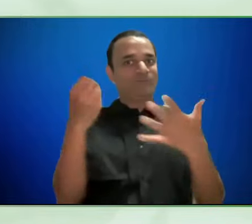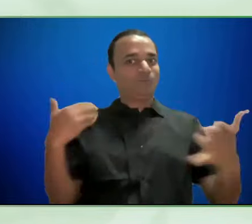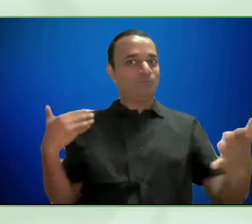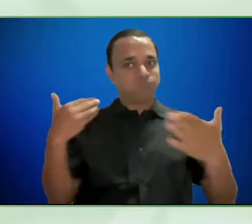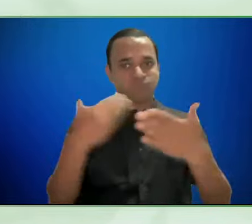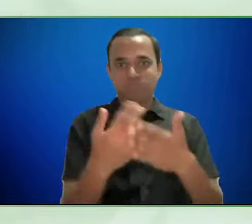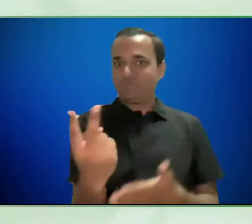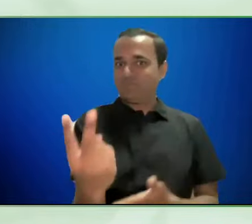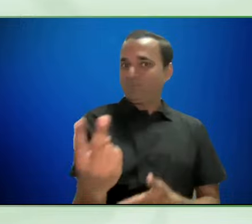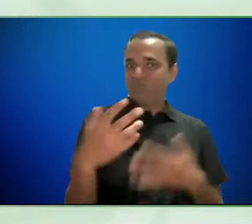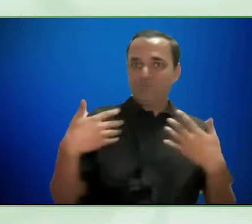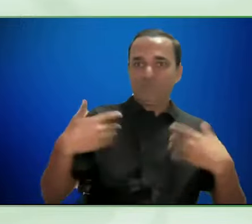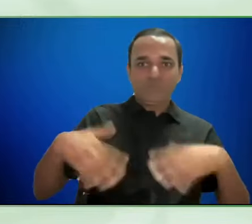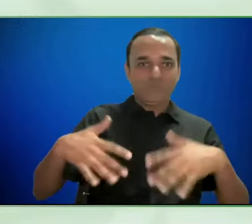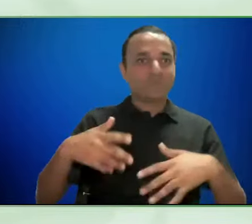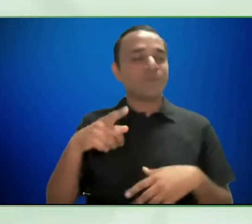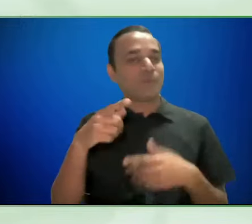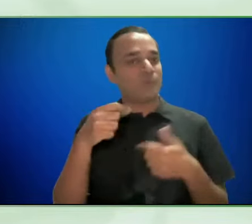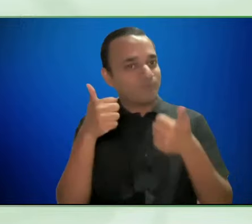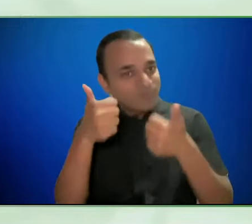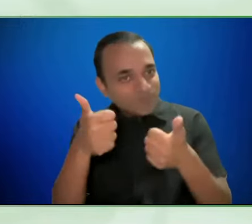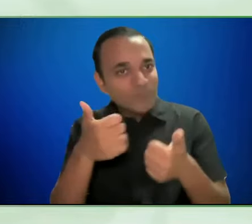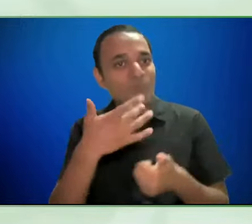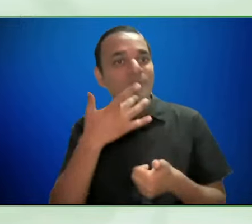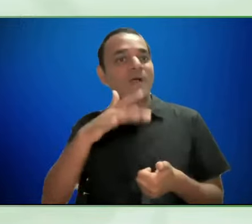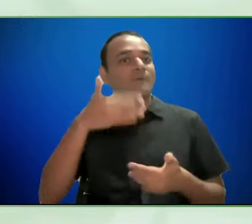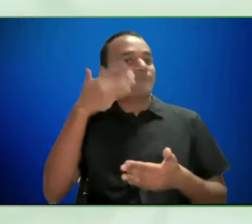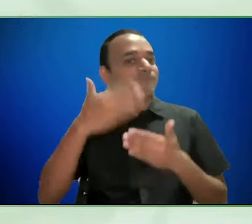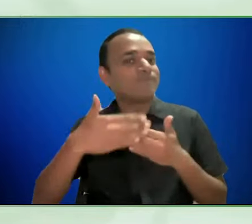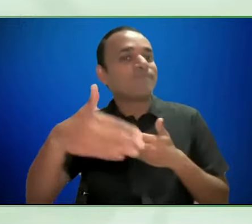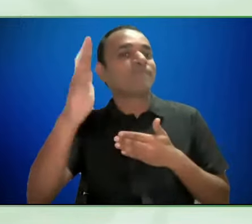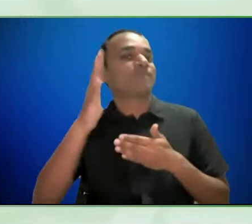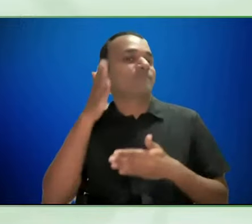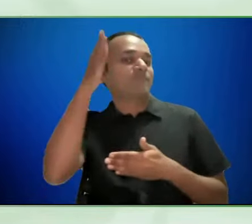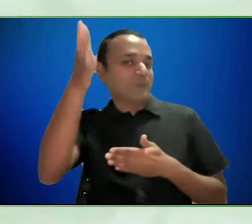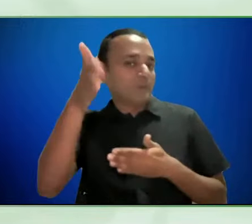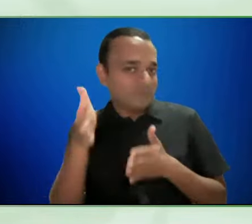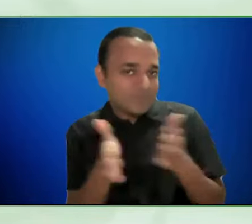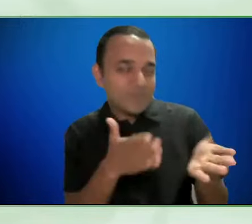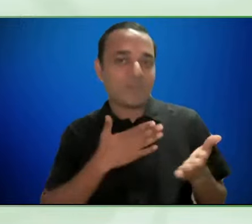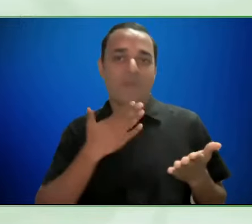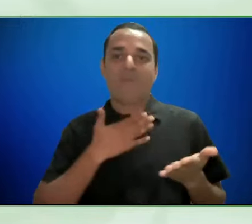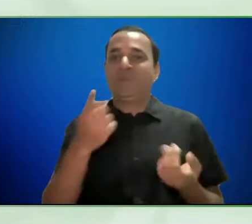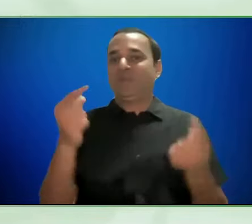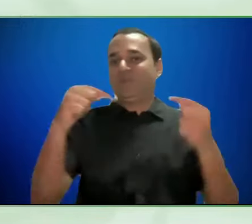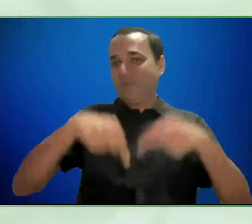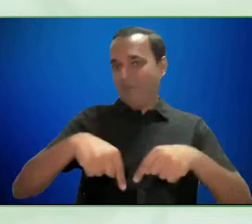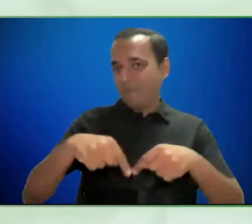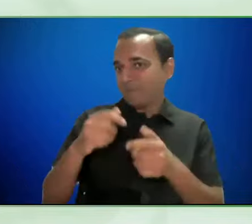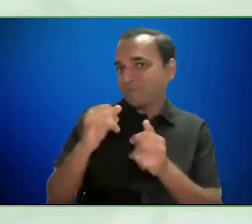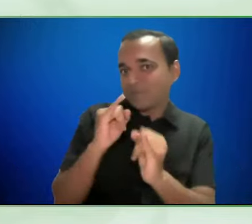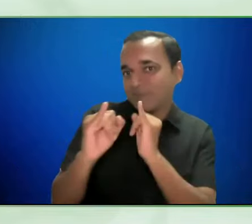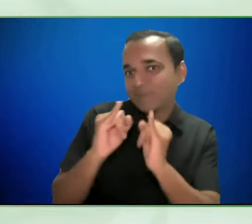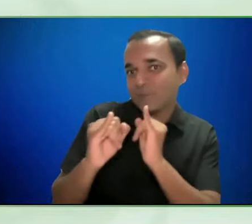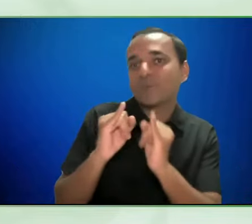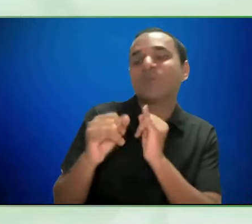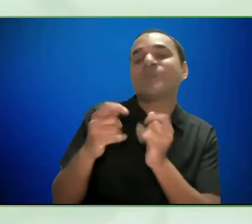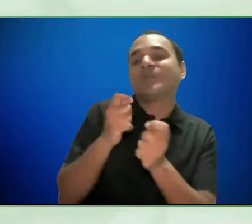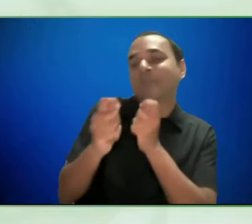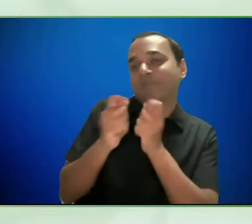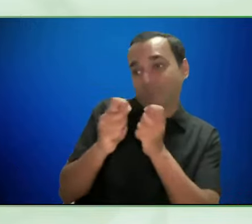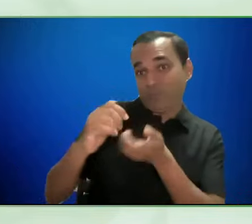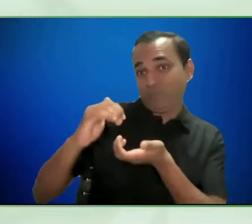here. Enjoy the conference. There are still 1.5 days coming up with a lot of interesting sessions. And Jonathan, thank you to you as